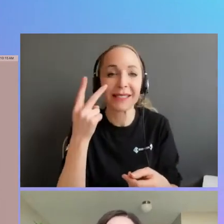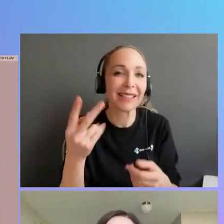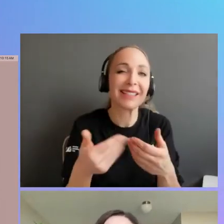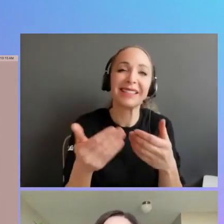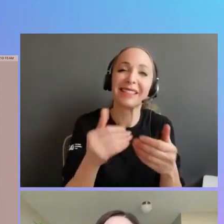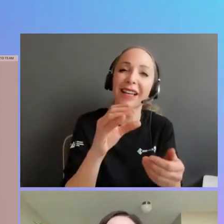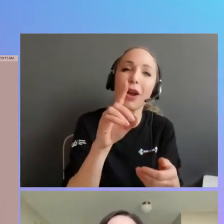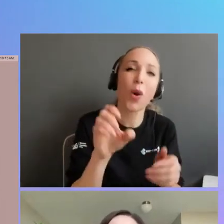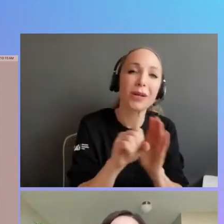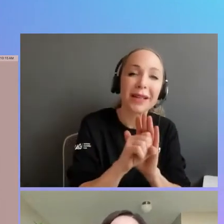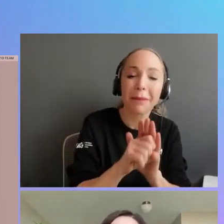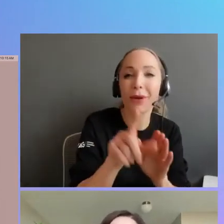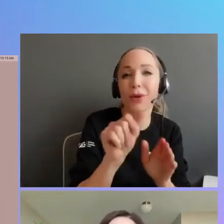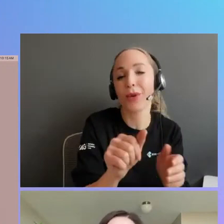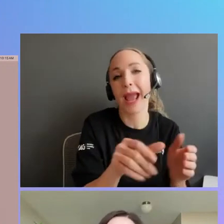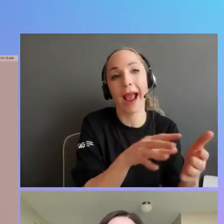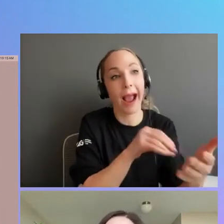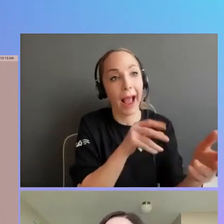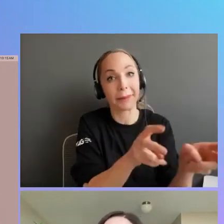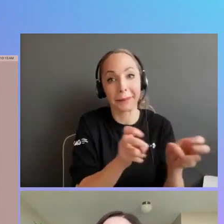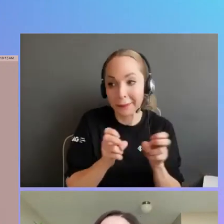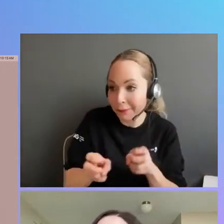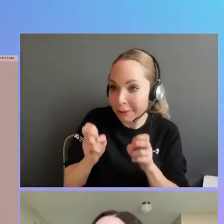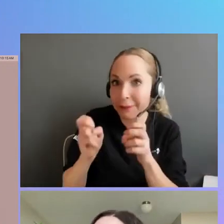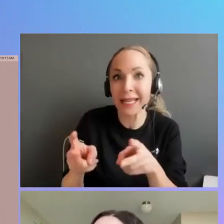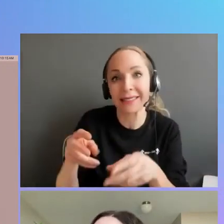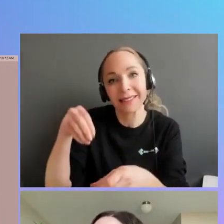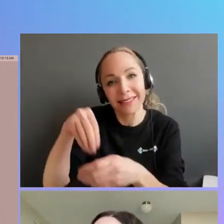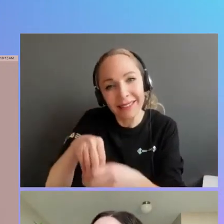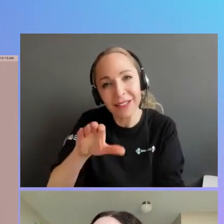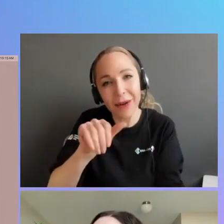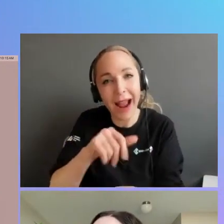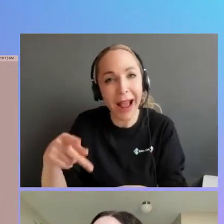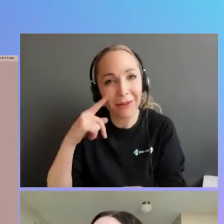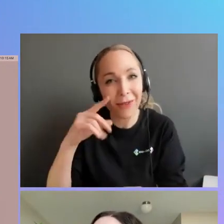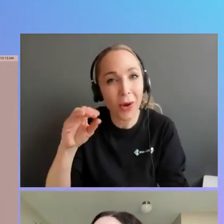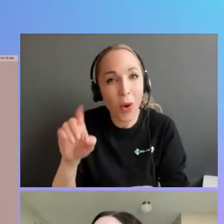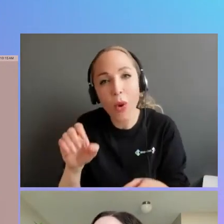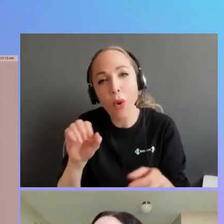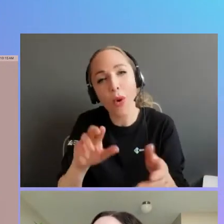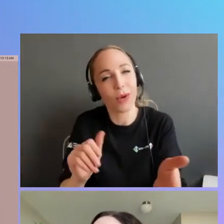back into your app, or to give you a sense for the type of code change that might be required in your app.